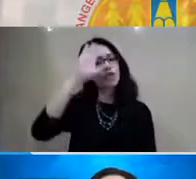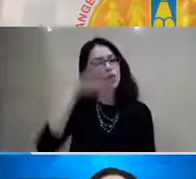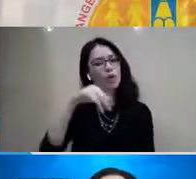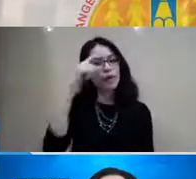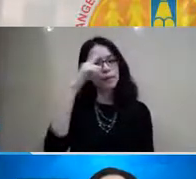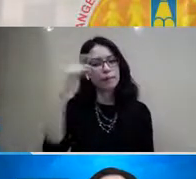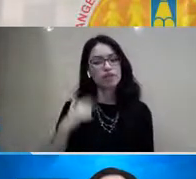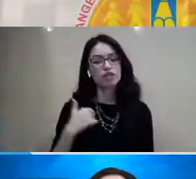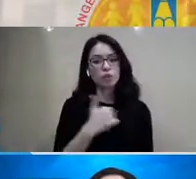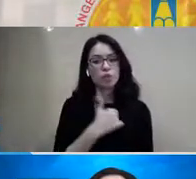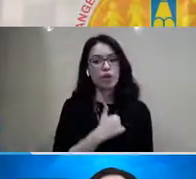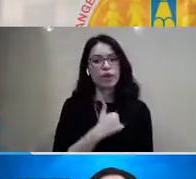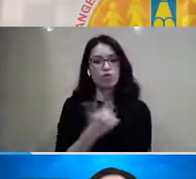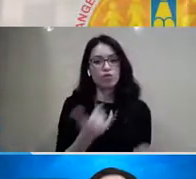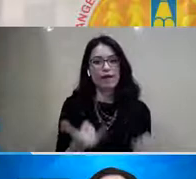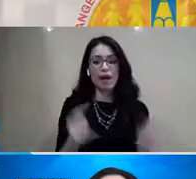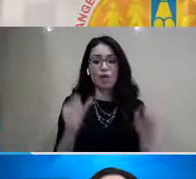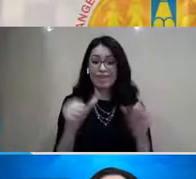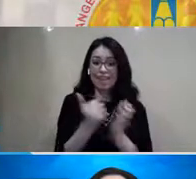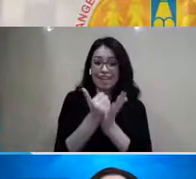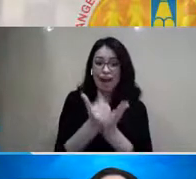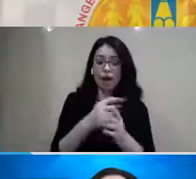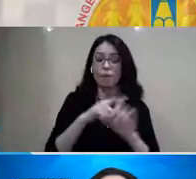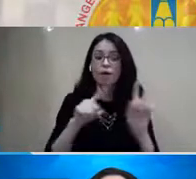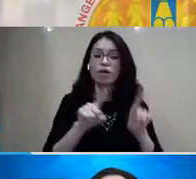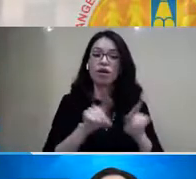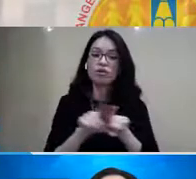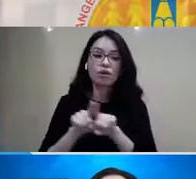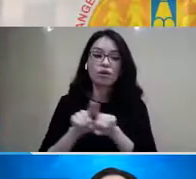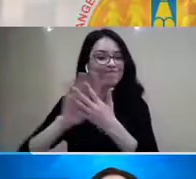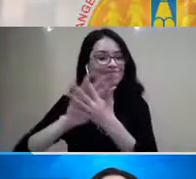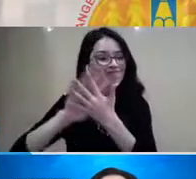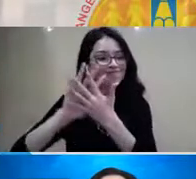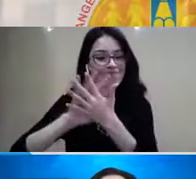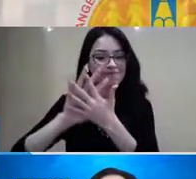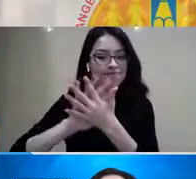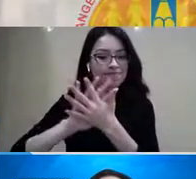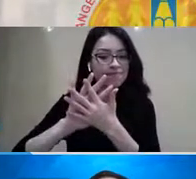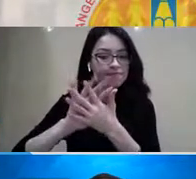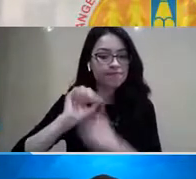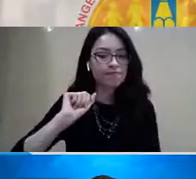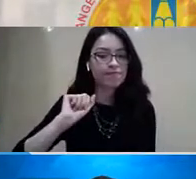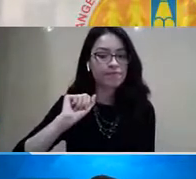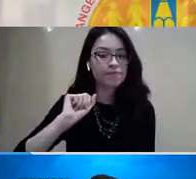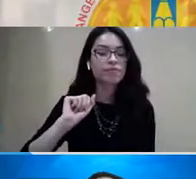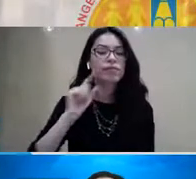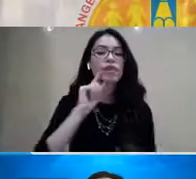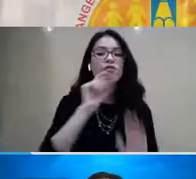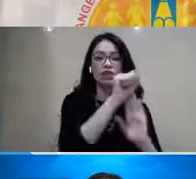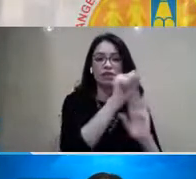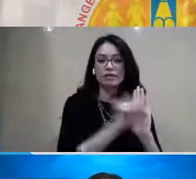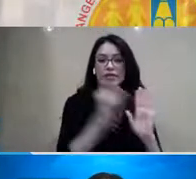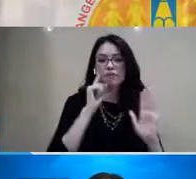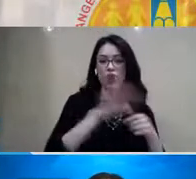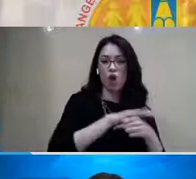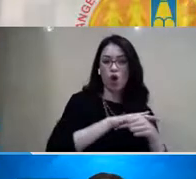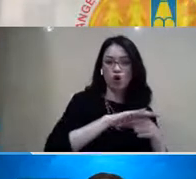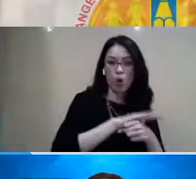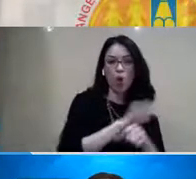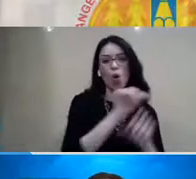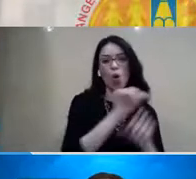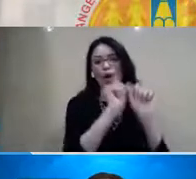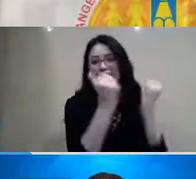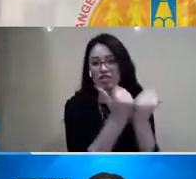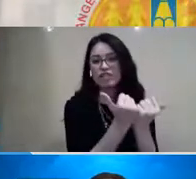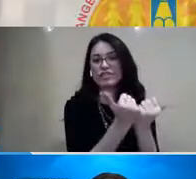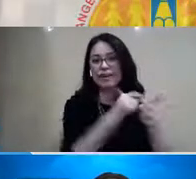but it's also worth noting we have yet to receive a nickel of support from the state or local agencies in theory who are